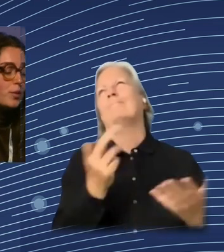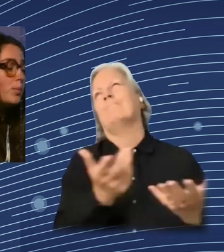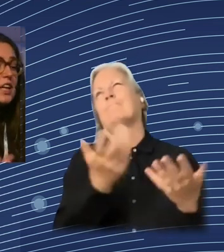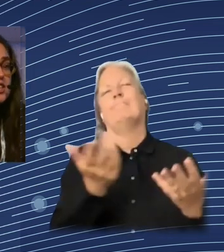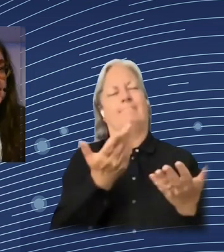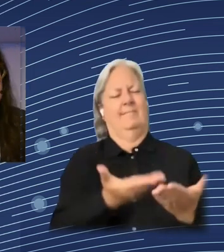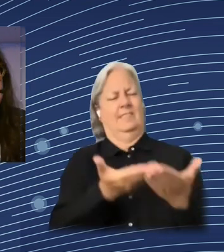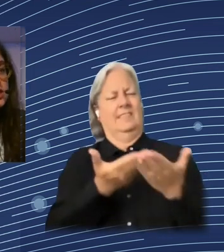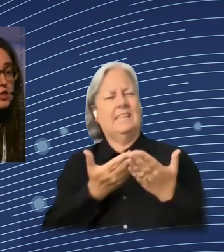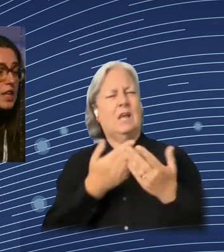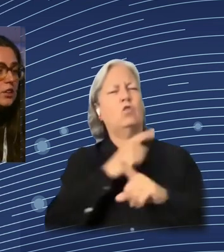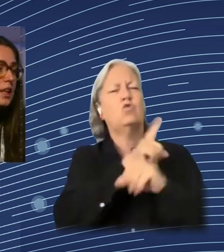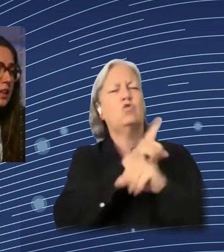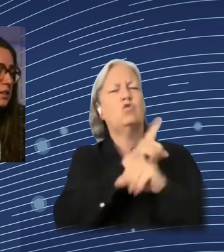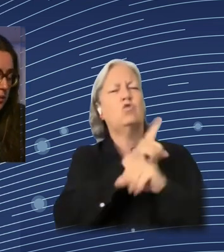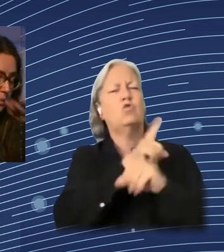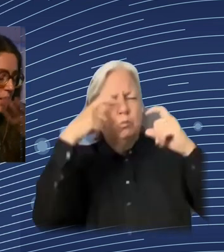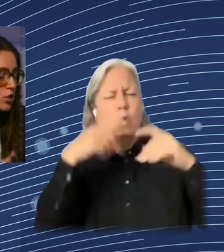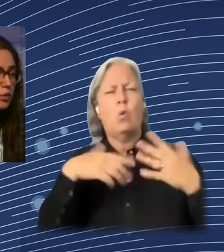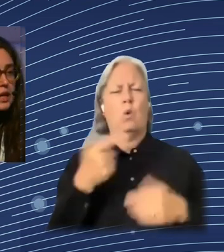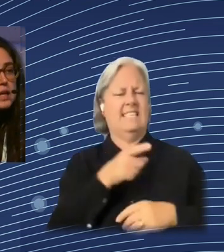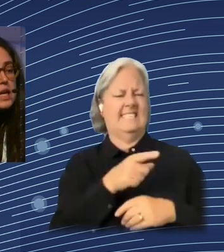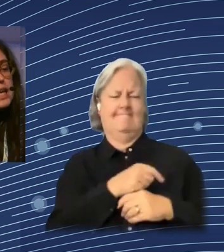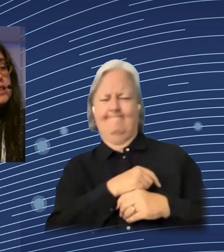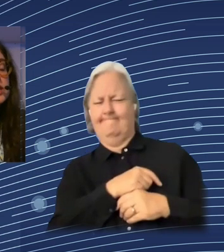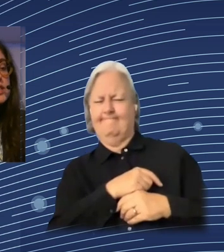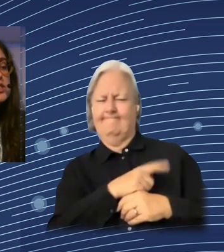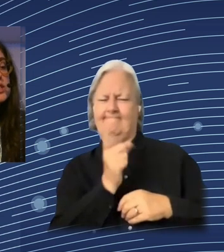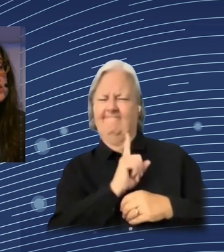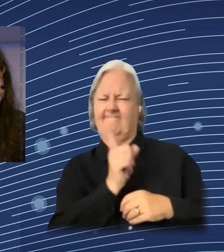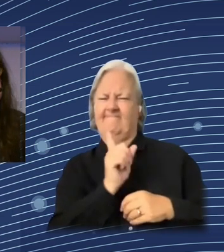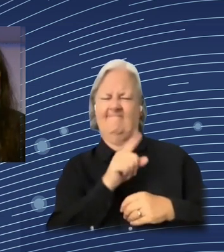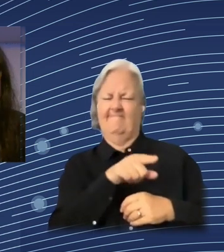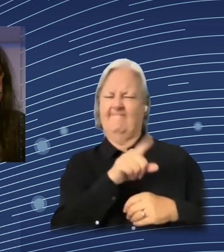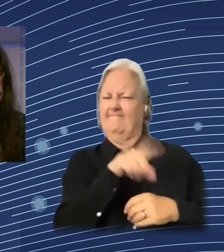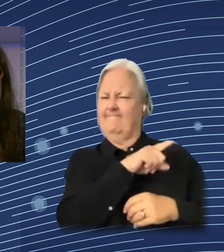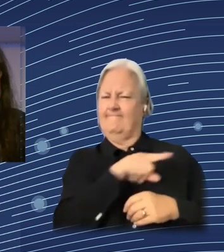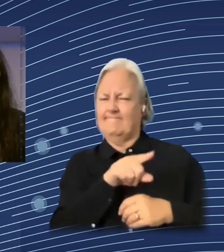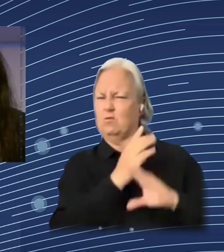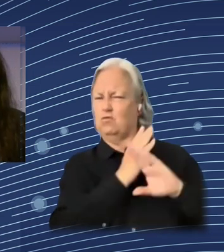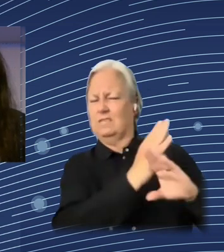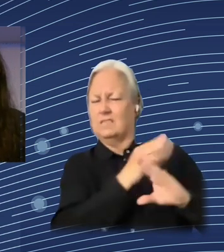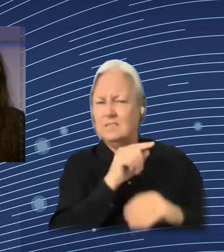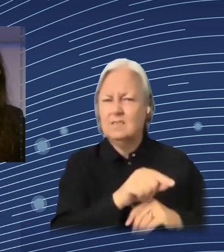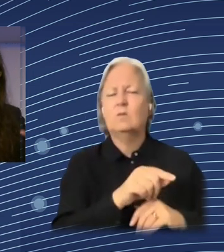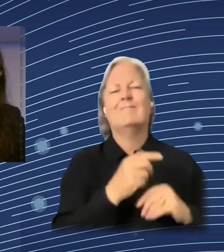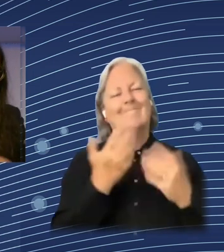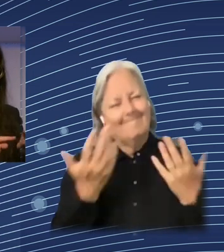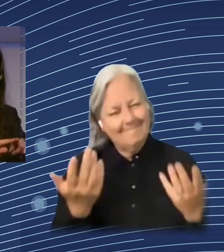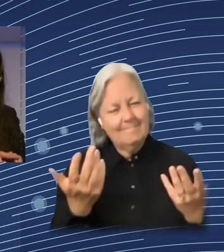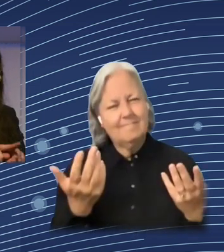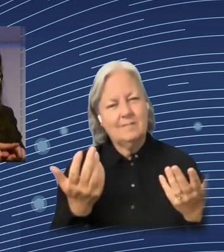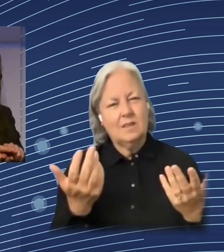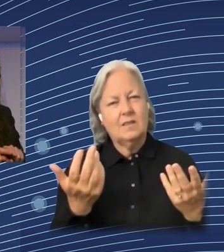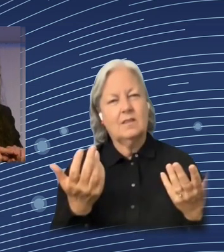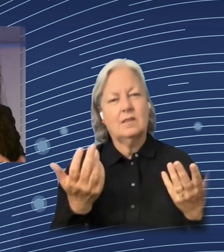or potential discrimination associated, and that's been mentioned already in different sessions in this conference. So basically, we understand